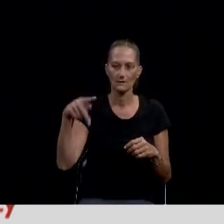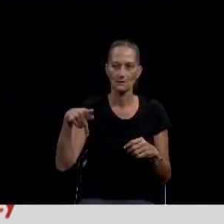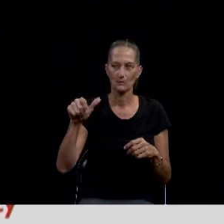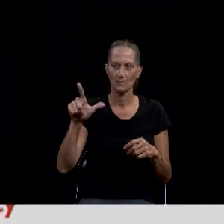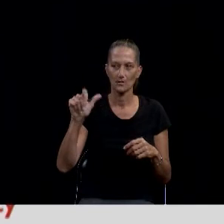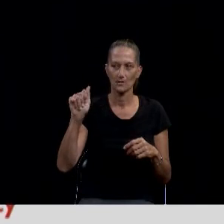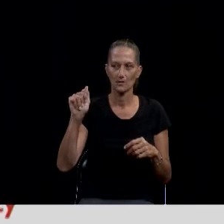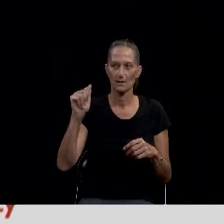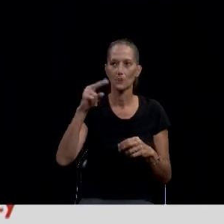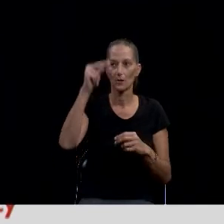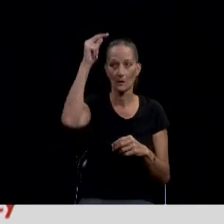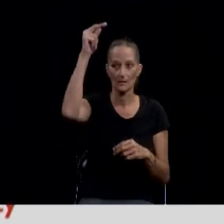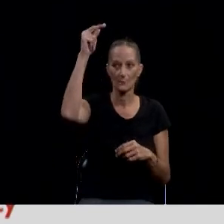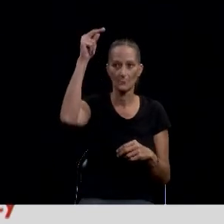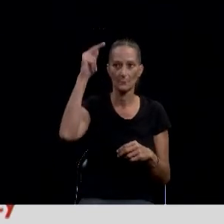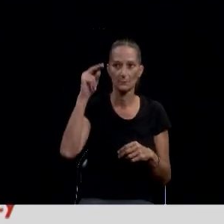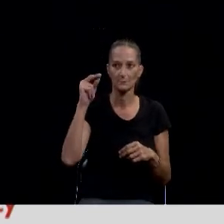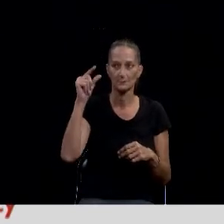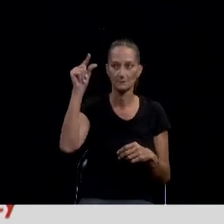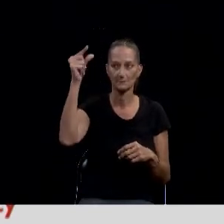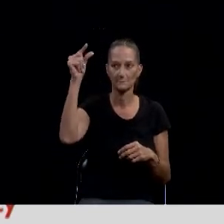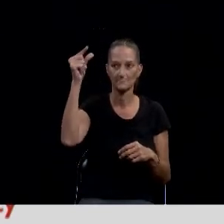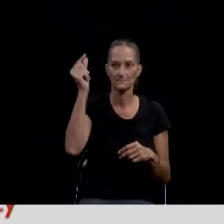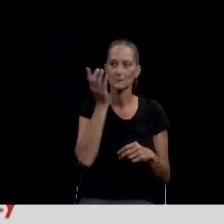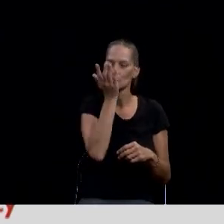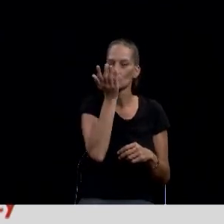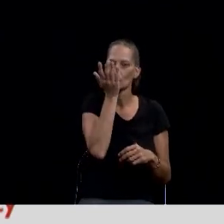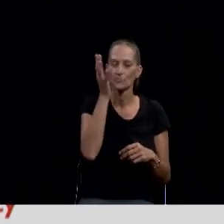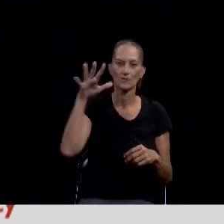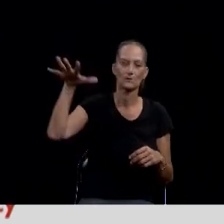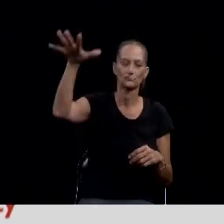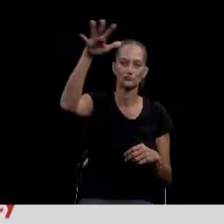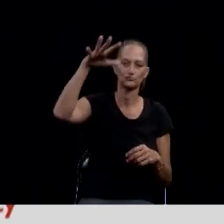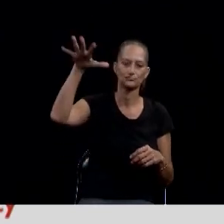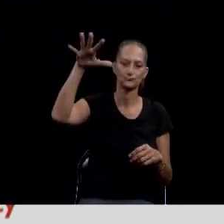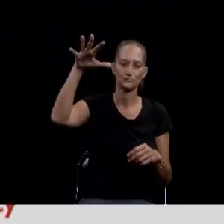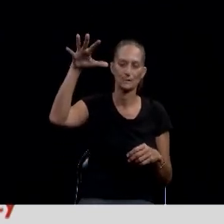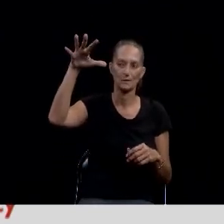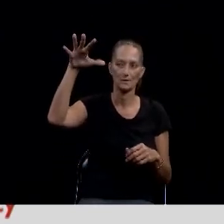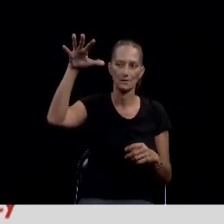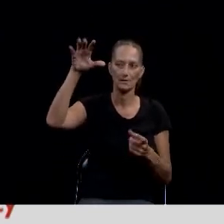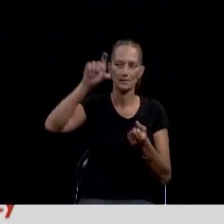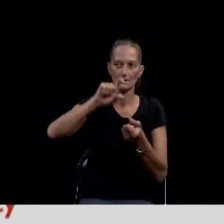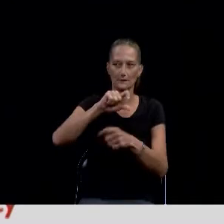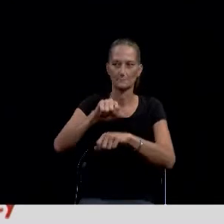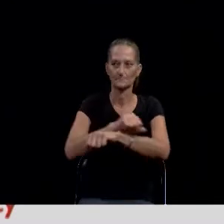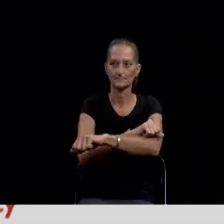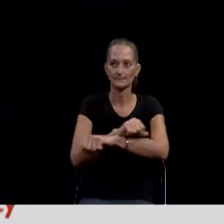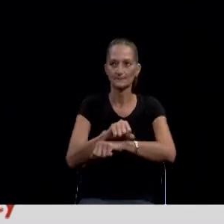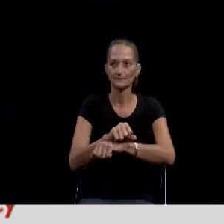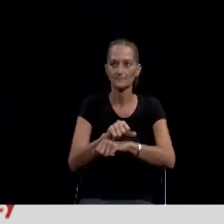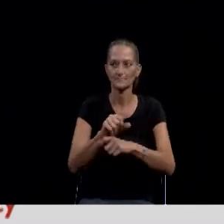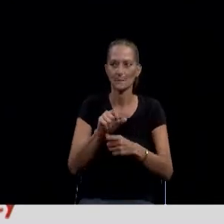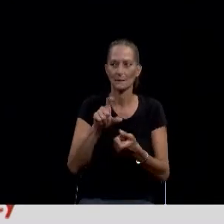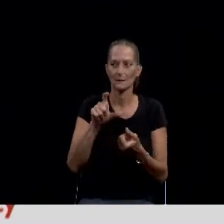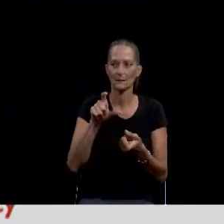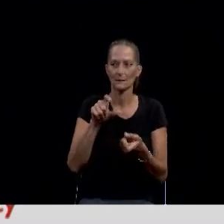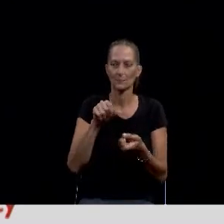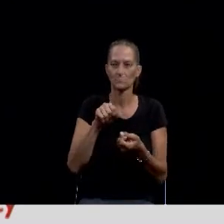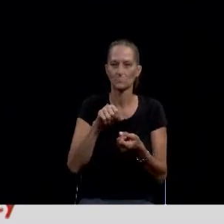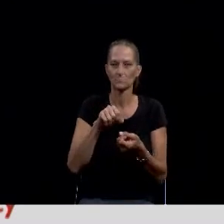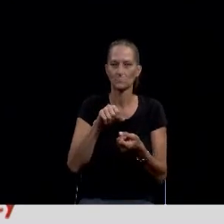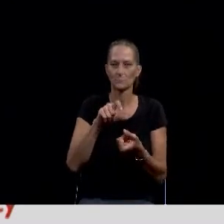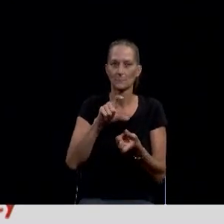stage. The original design had to be flipped due to a utility easement, but now the stage becomes the focal point at the north end of the